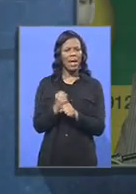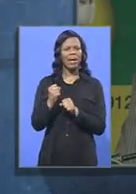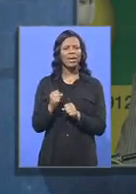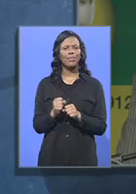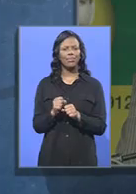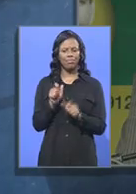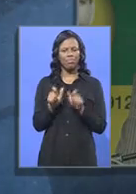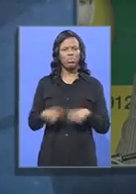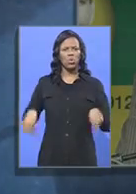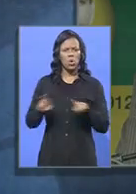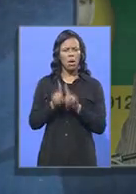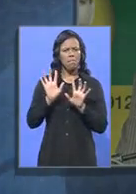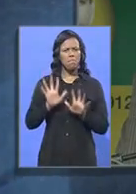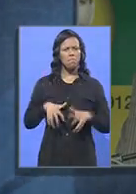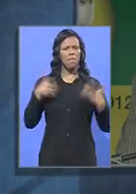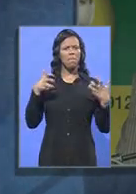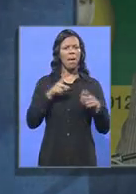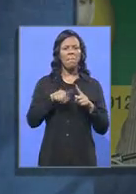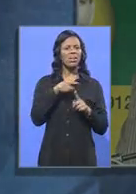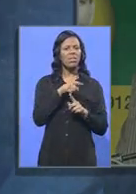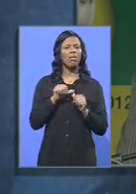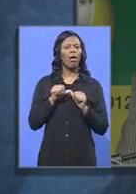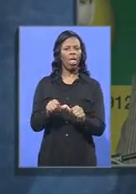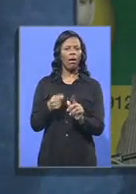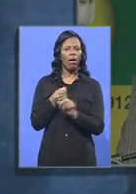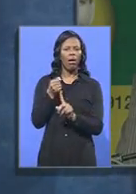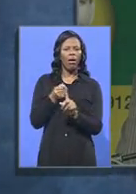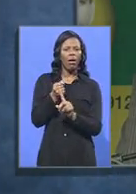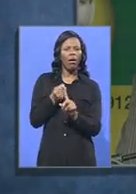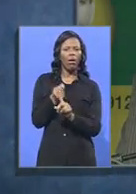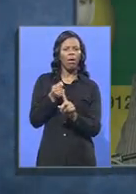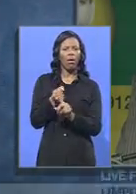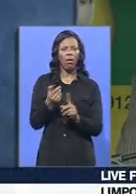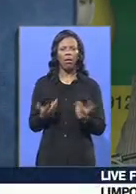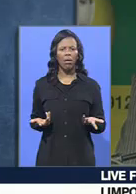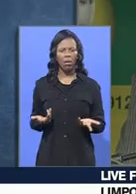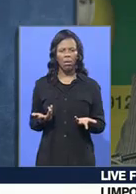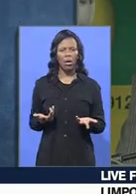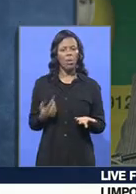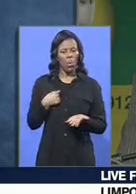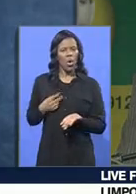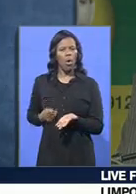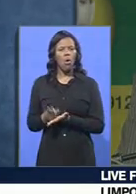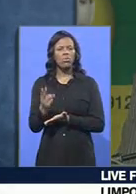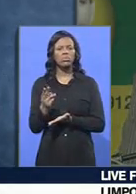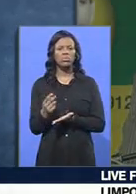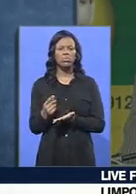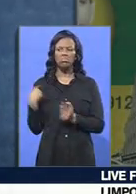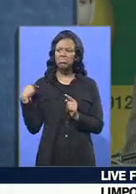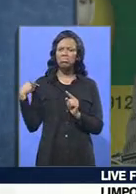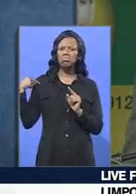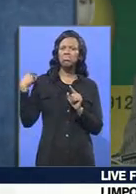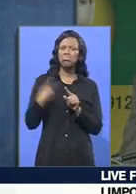of mankind and of honest and upright men throughout